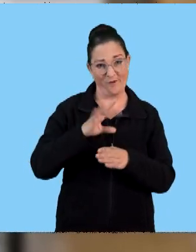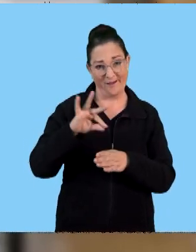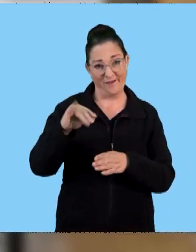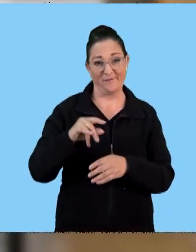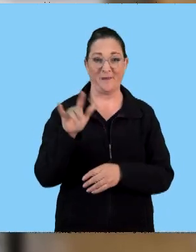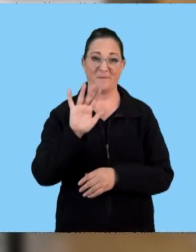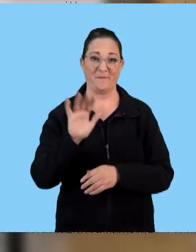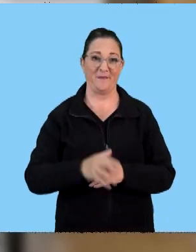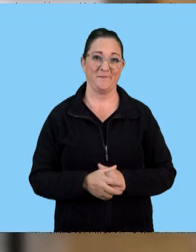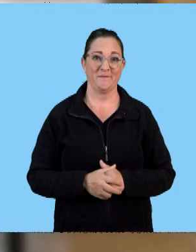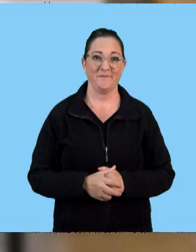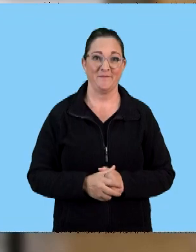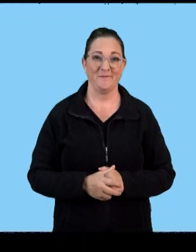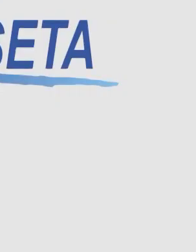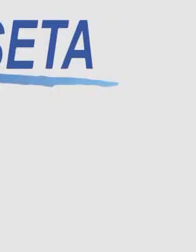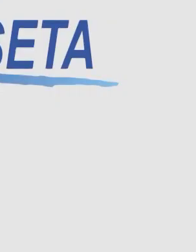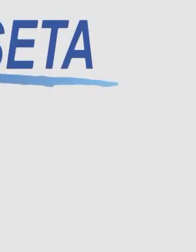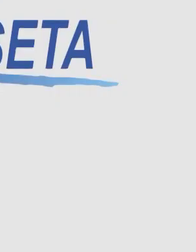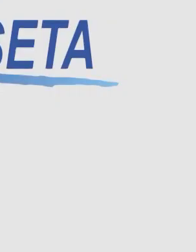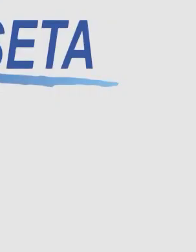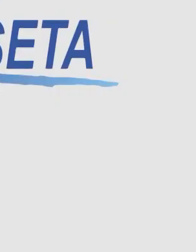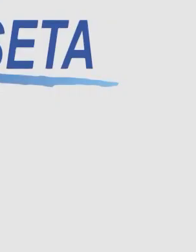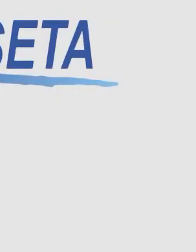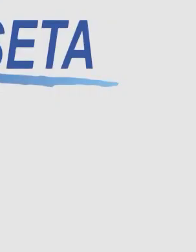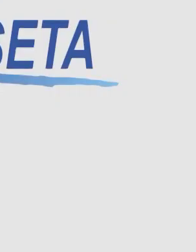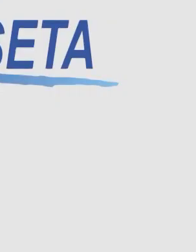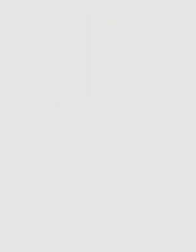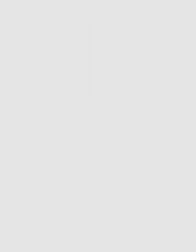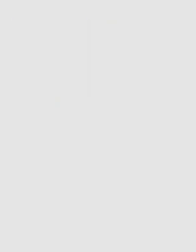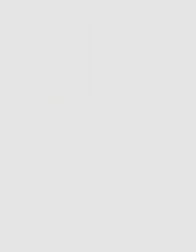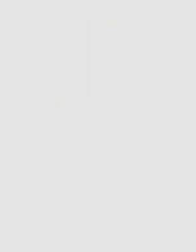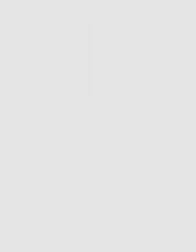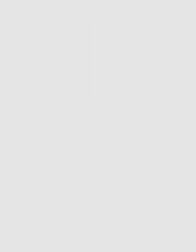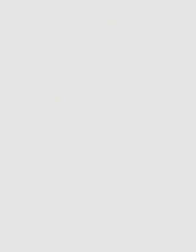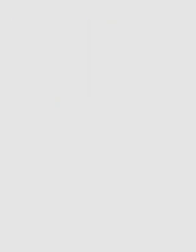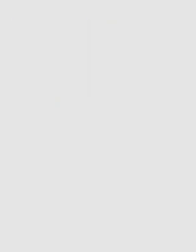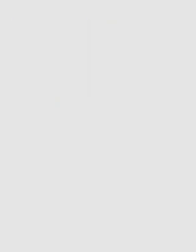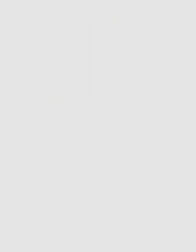remember to work every day. Goodbye.